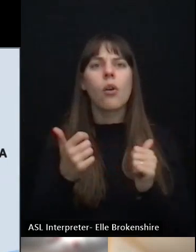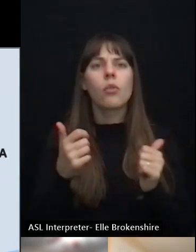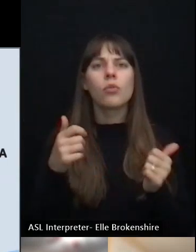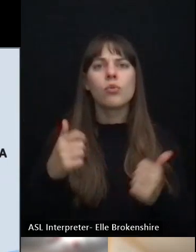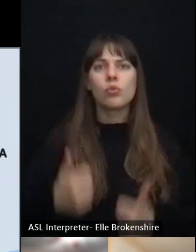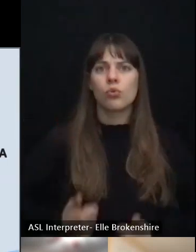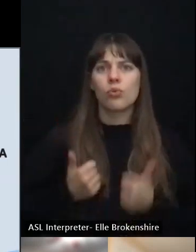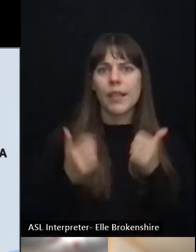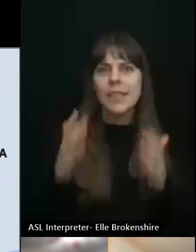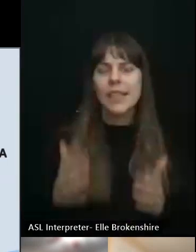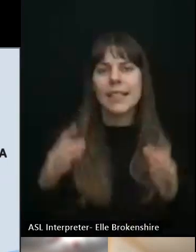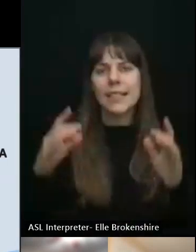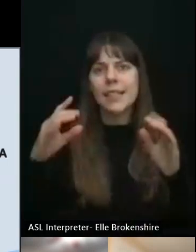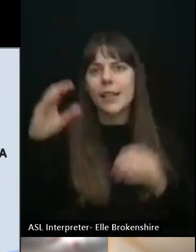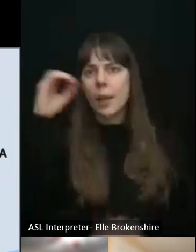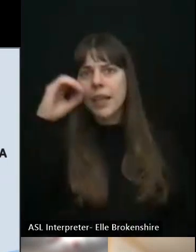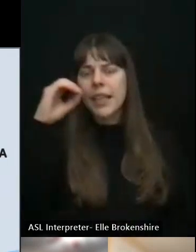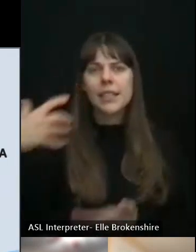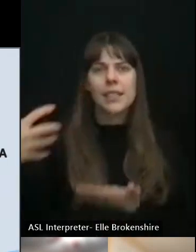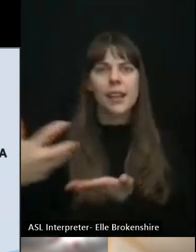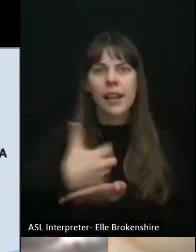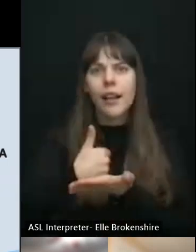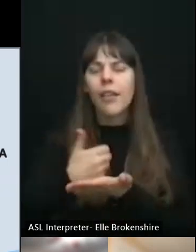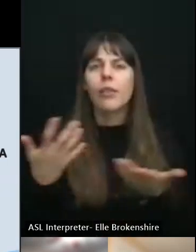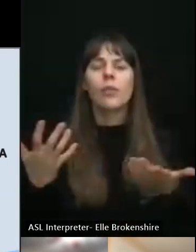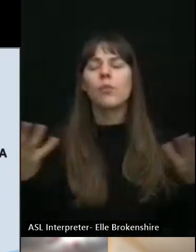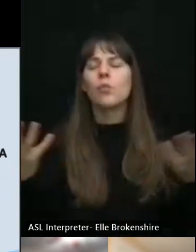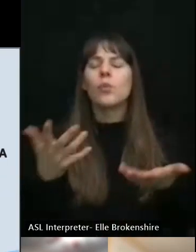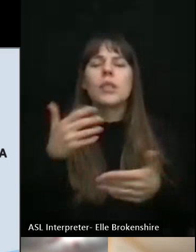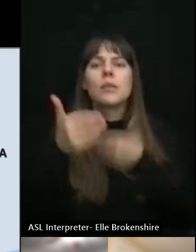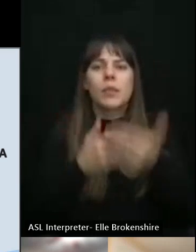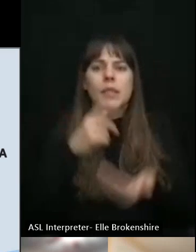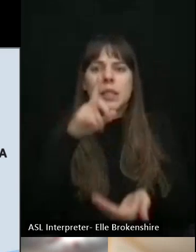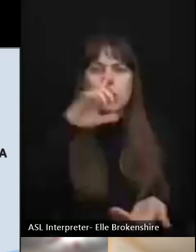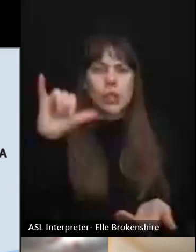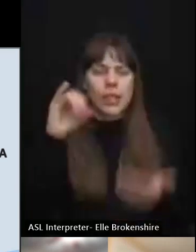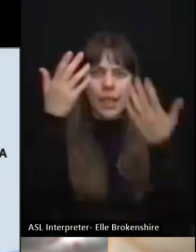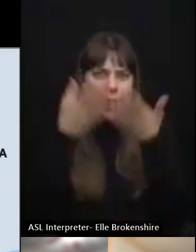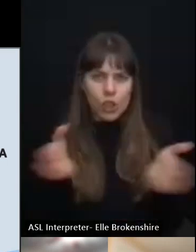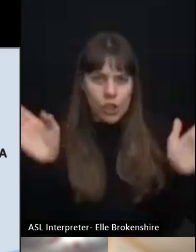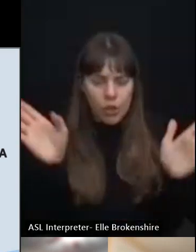residents' opinions, just kind of what that process looks like in general.